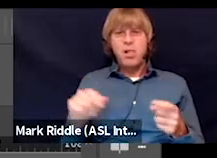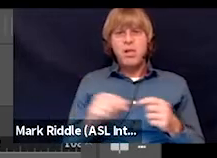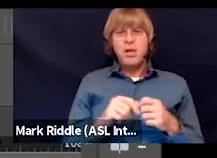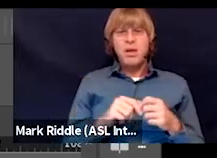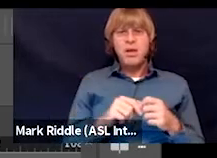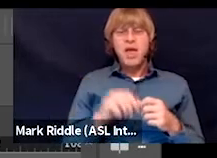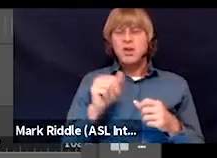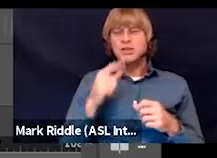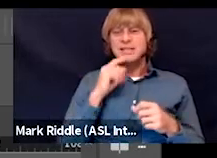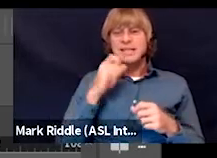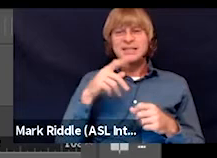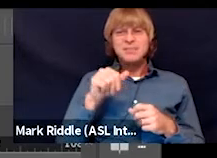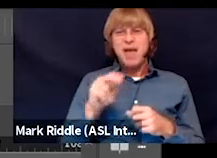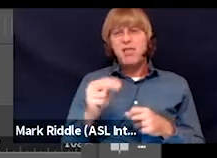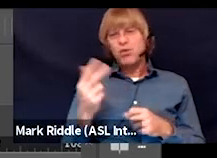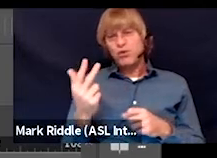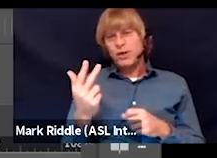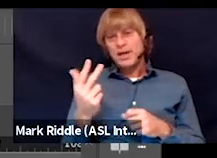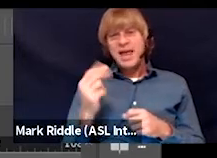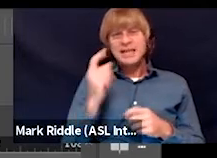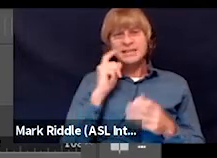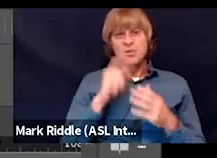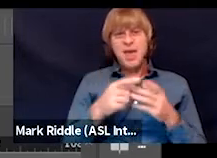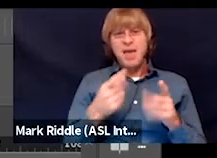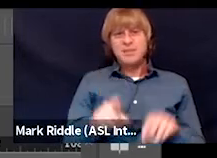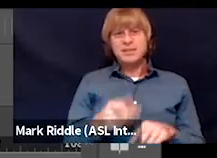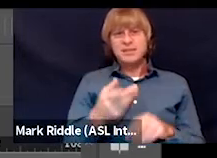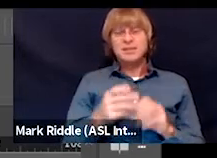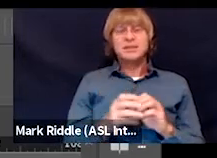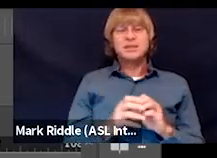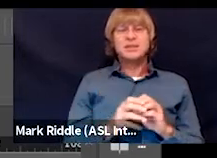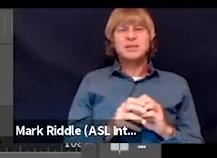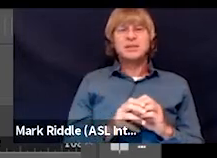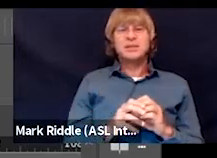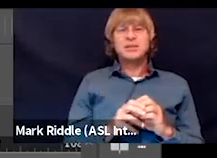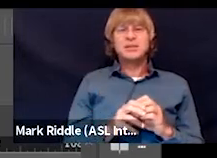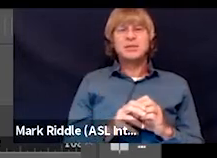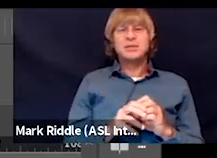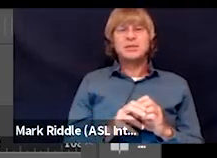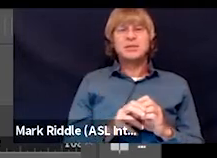say span 3, and you see what happened right there.